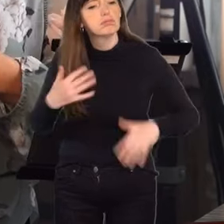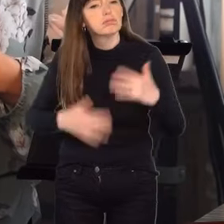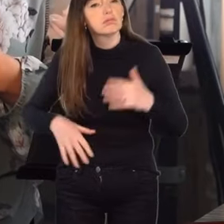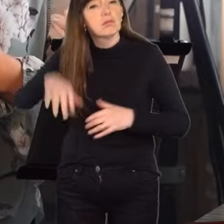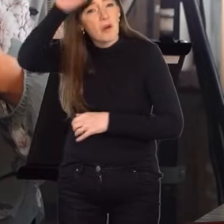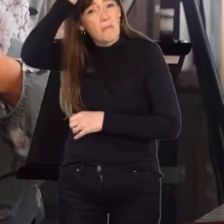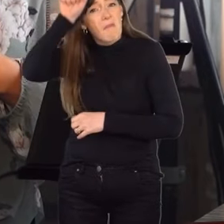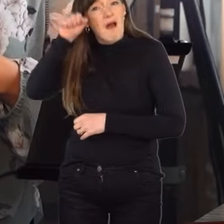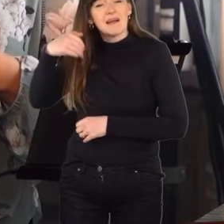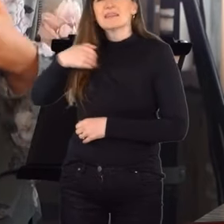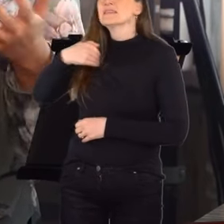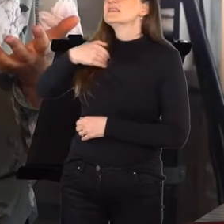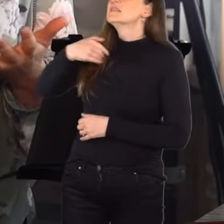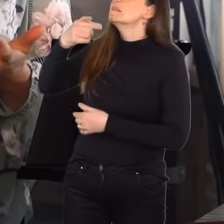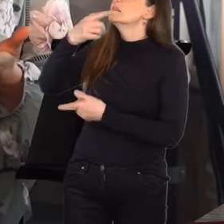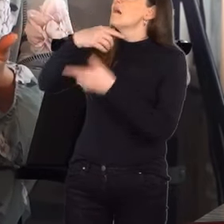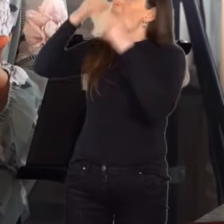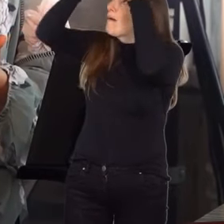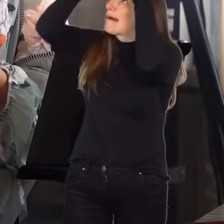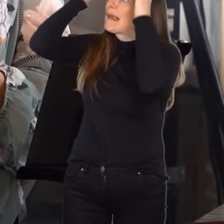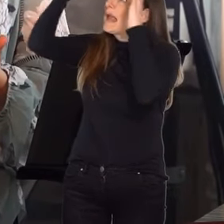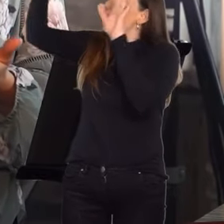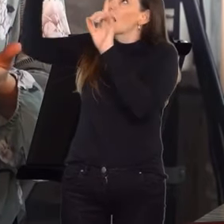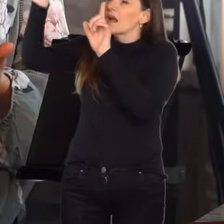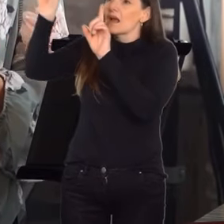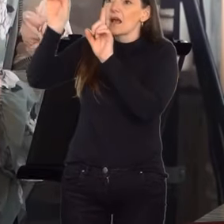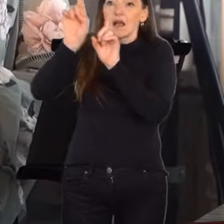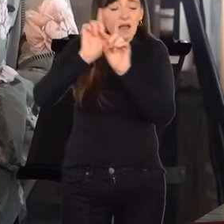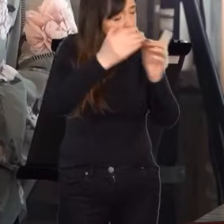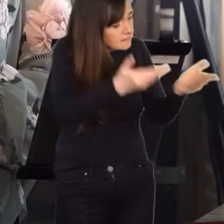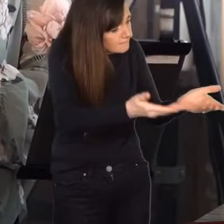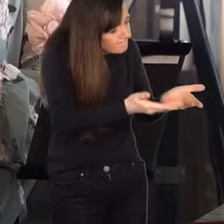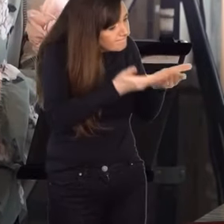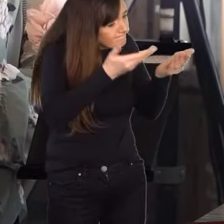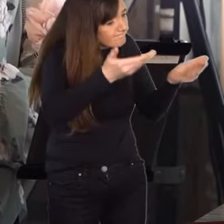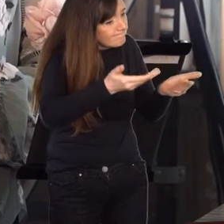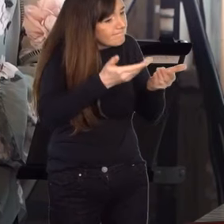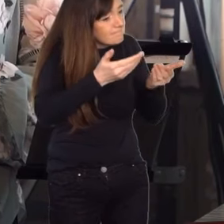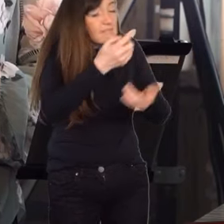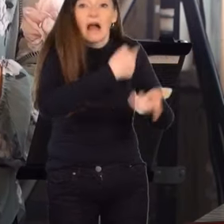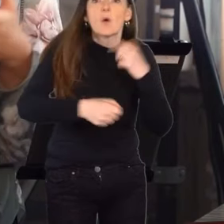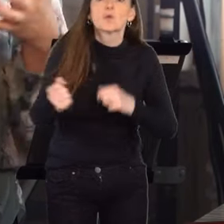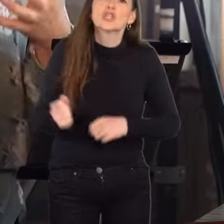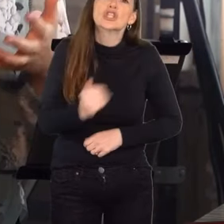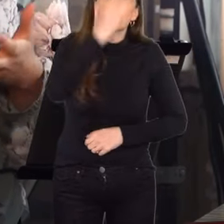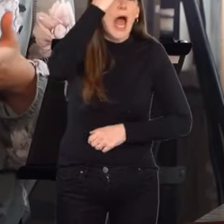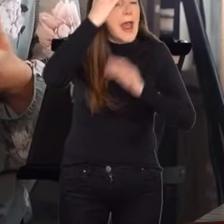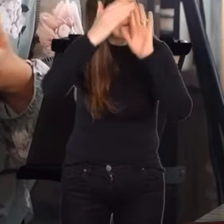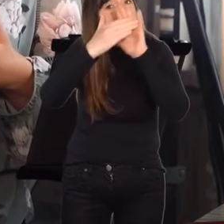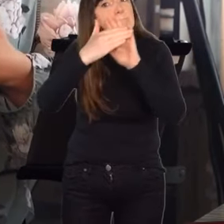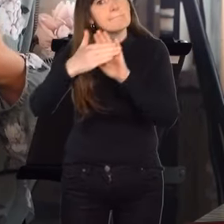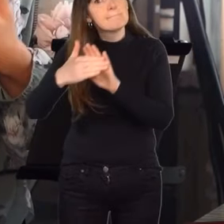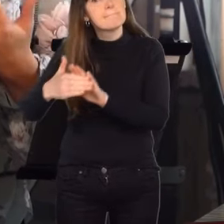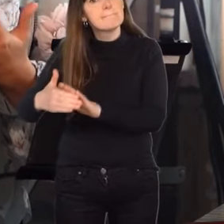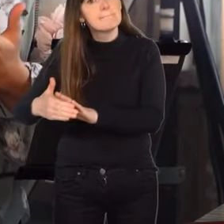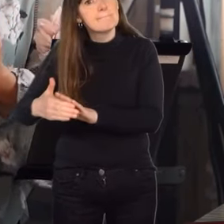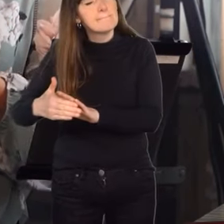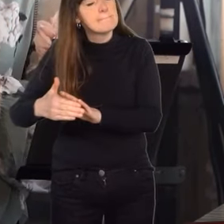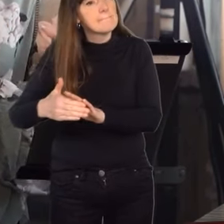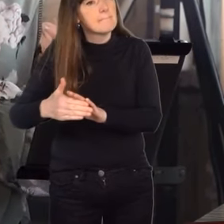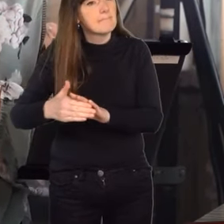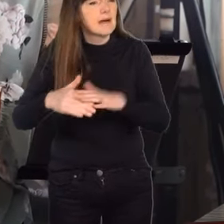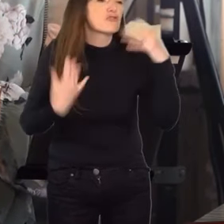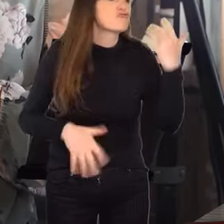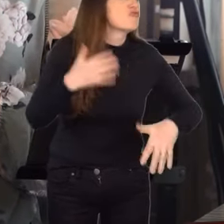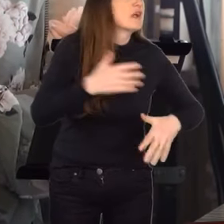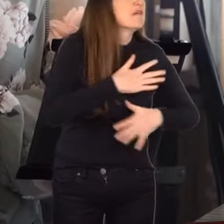walks beside, who bears our shame and carries our grief. And it's a song that helps us